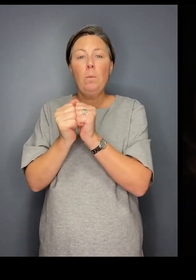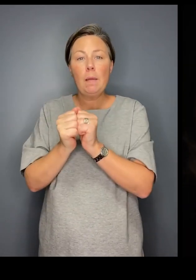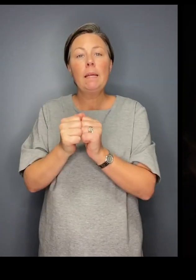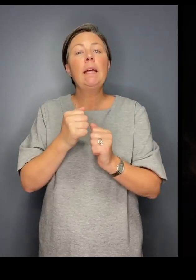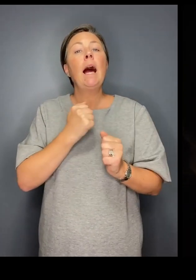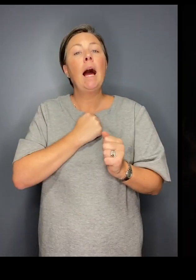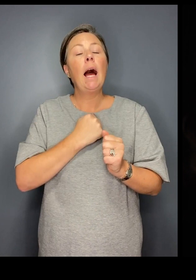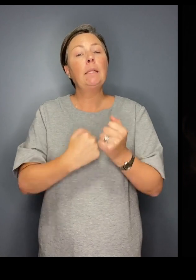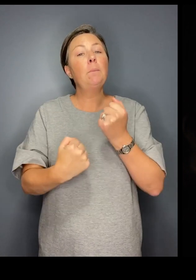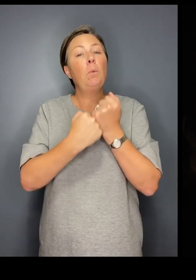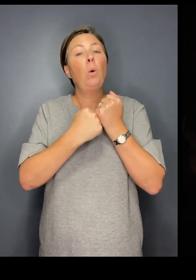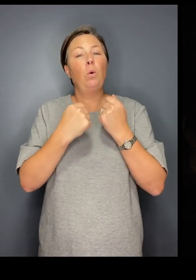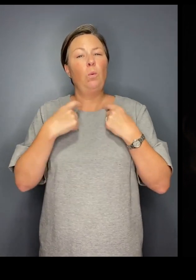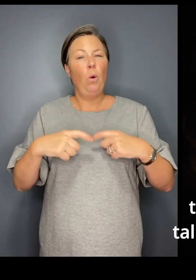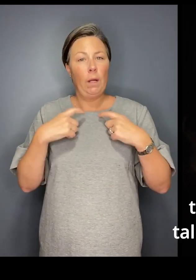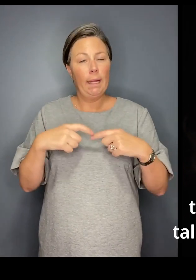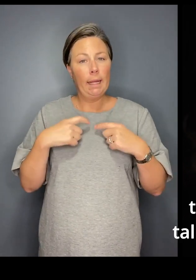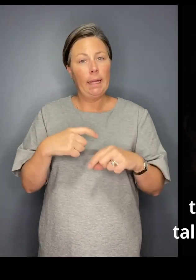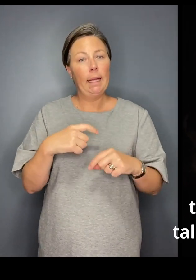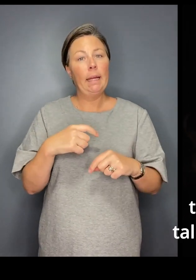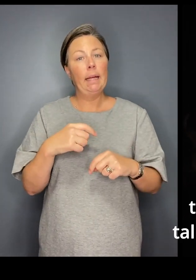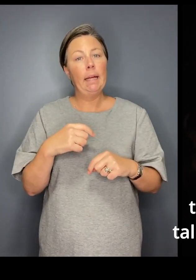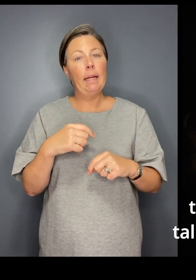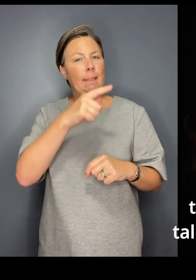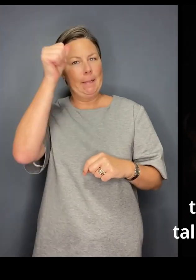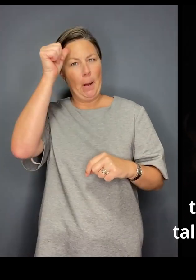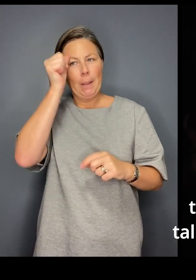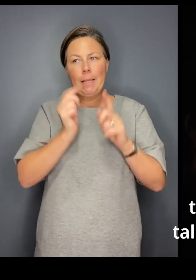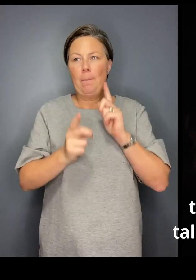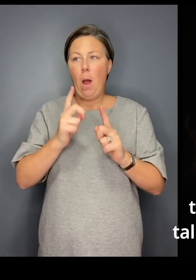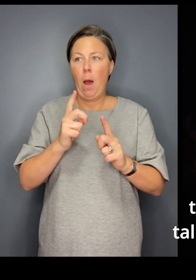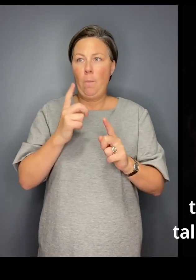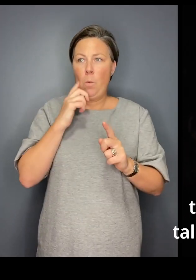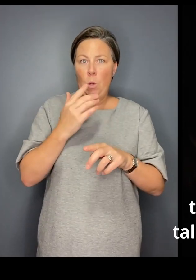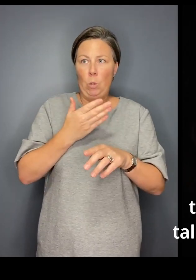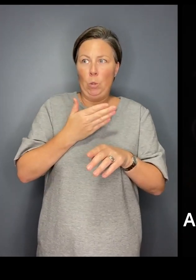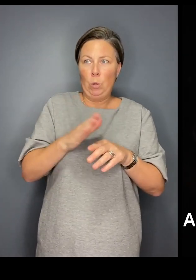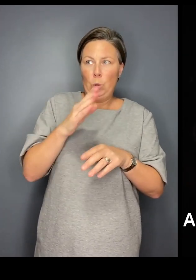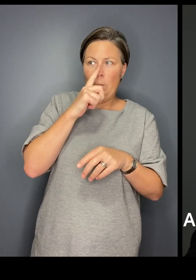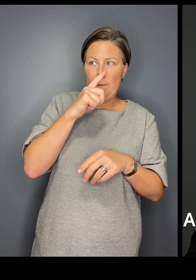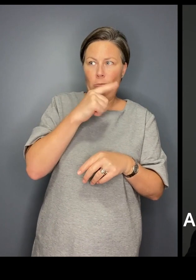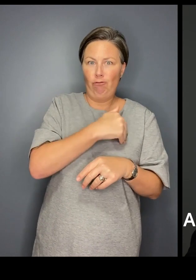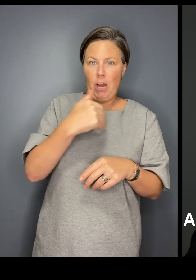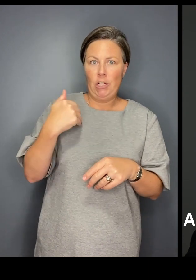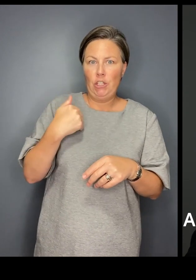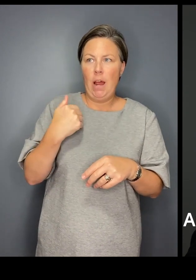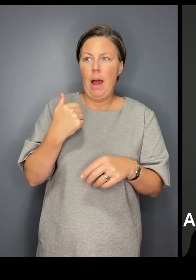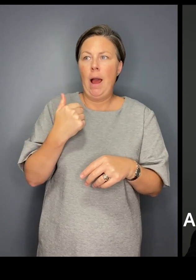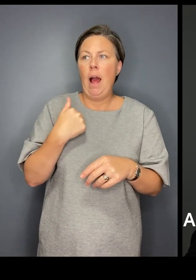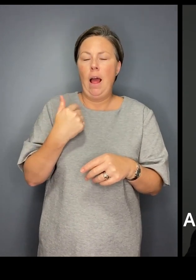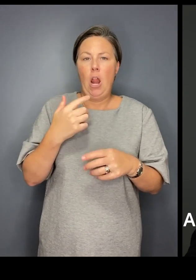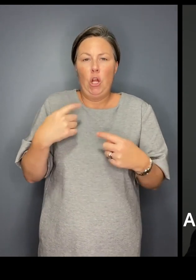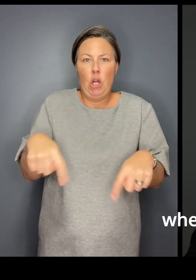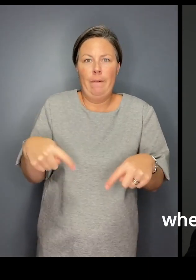support workers realised very early on that I was uncomfortable talking to people sometimes, and I can be a bit